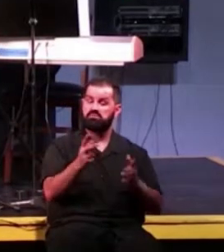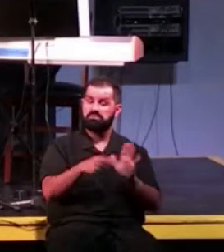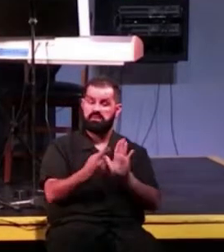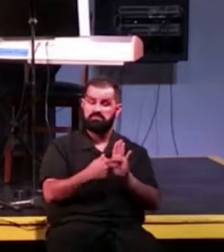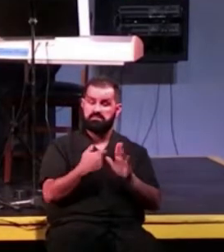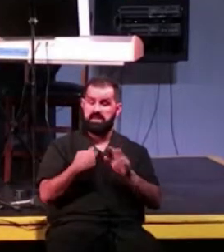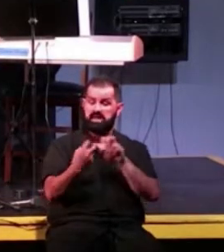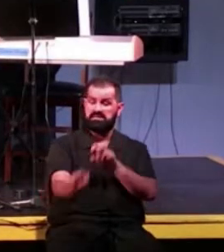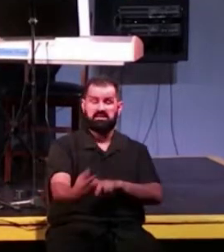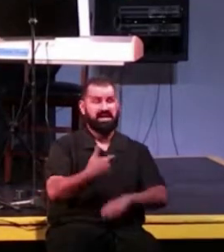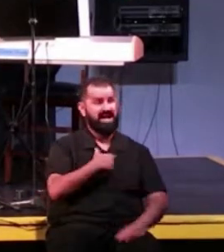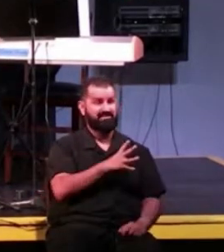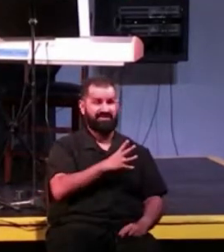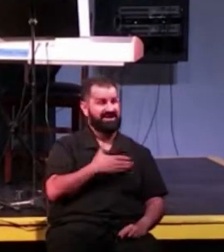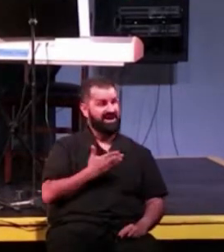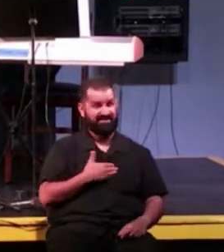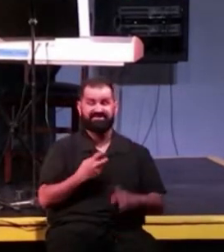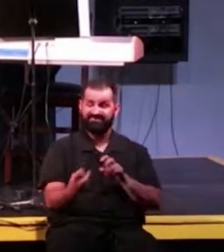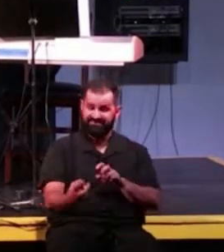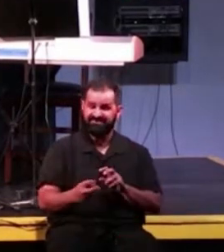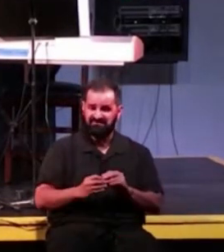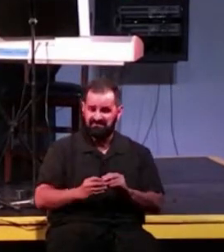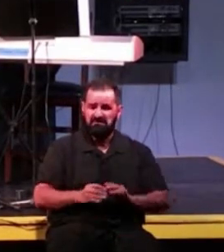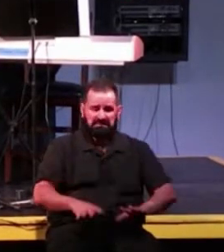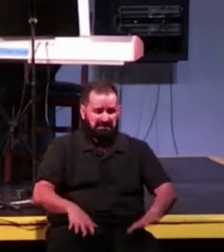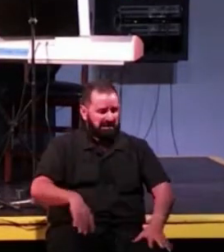counseling, I'm fine, I'm happy. After counseling, I'm like,